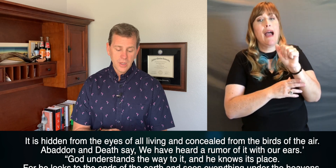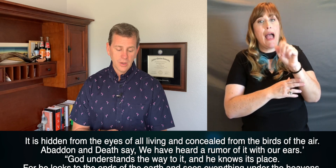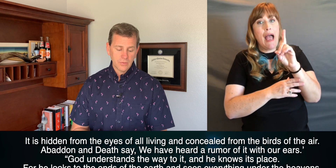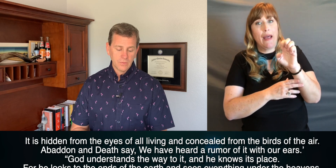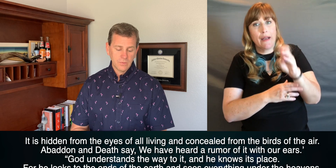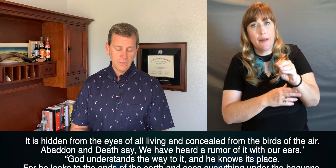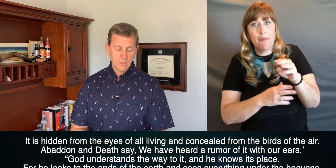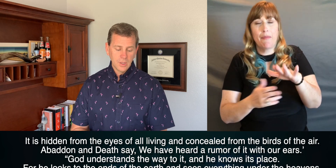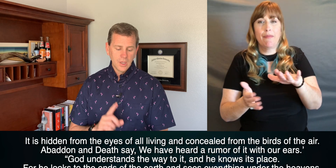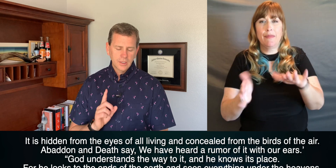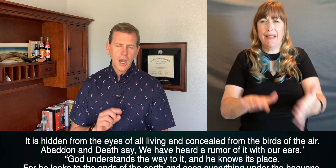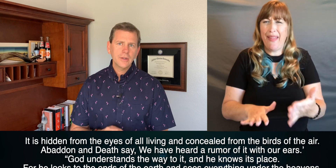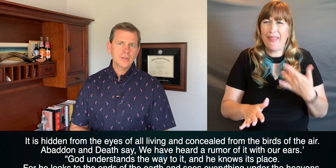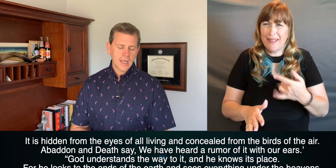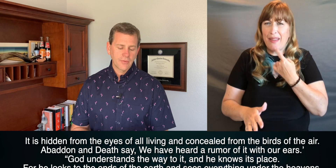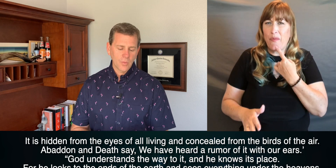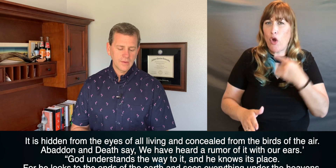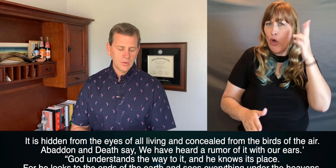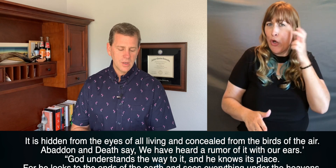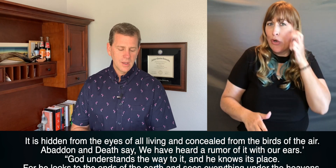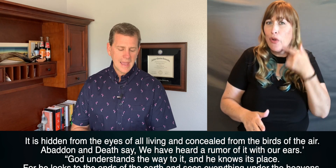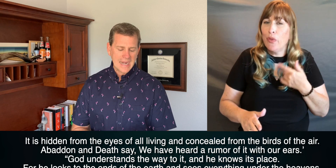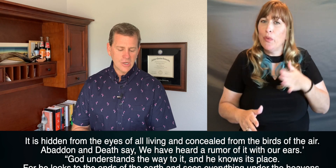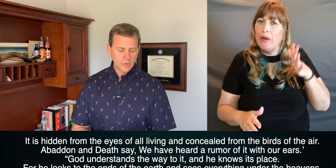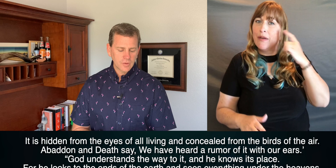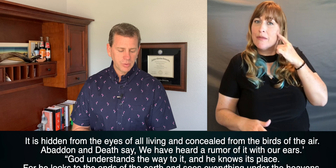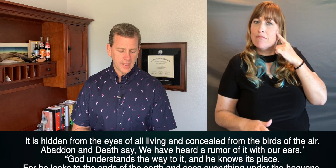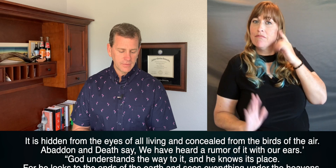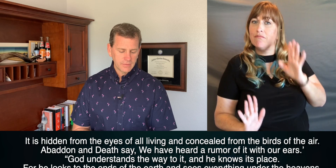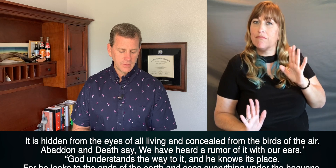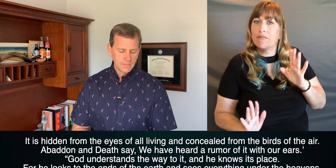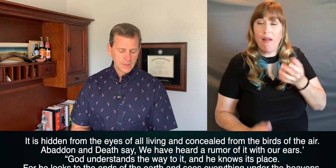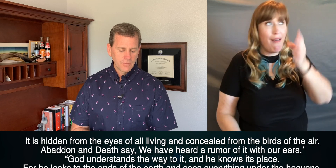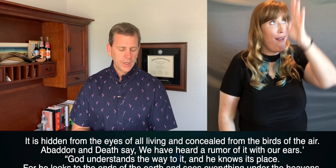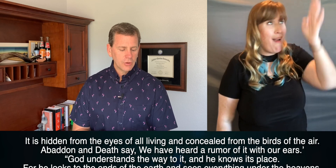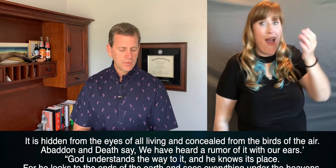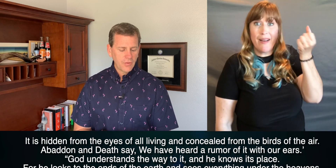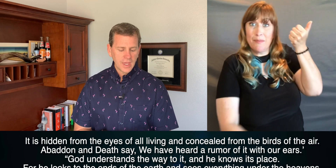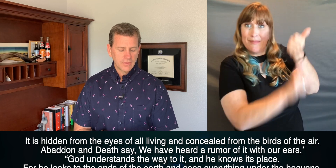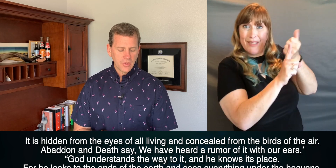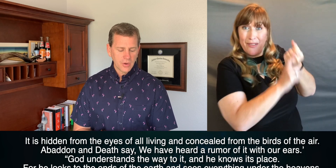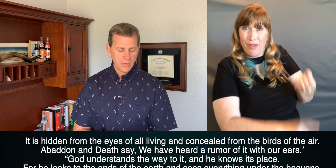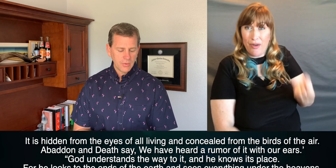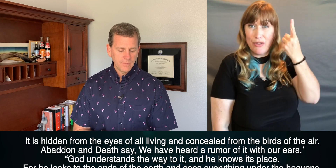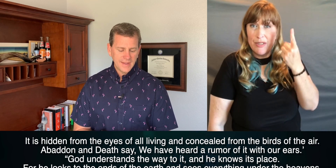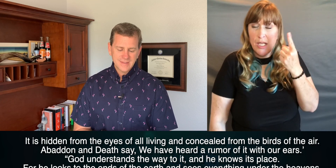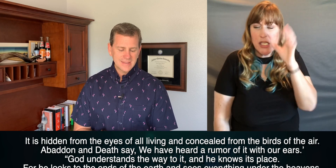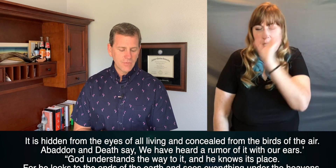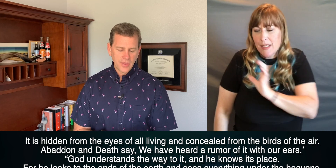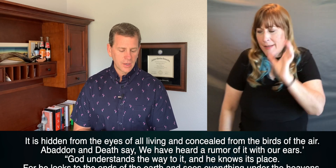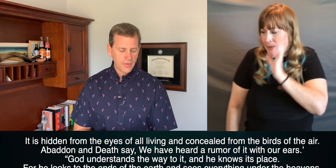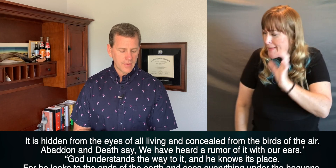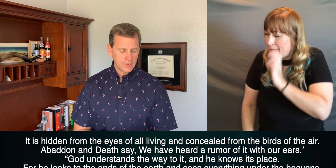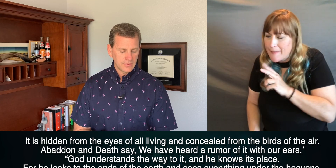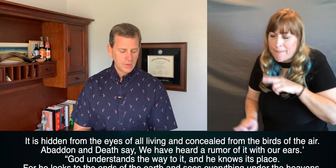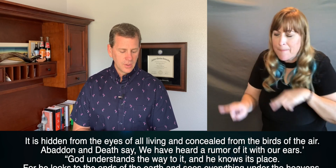with our ears. God understands the way to it, and he knows its place. For he looks to the ends of the earth and sees